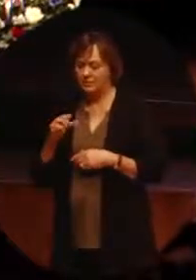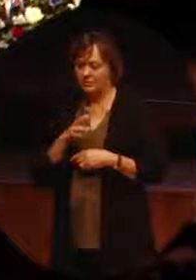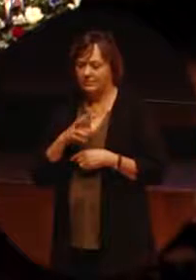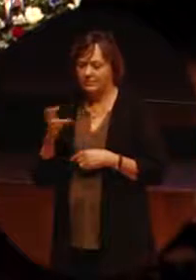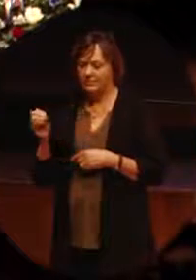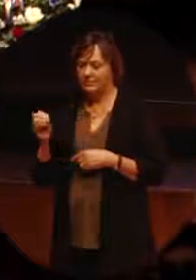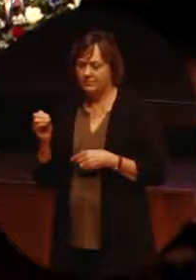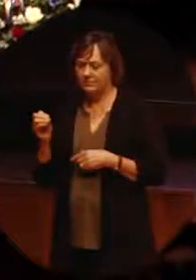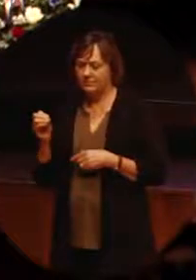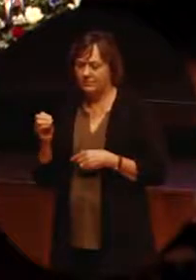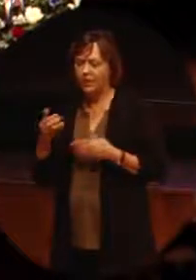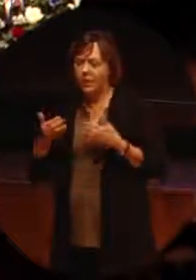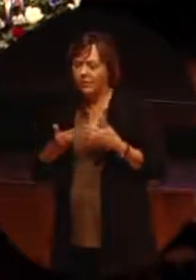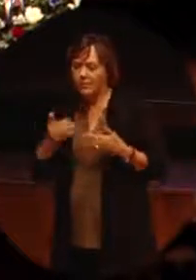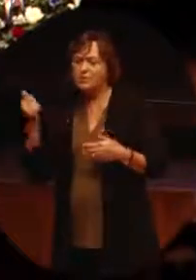And